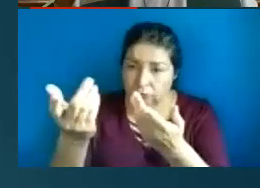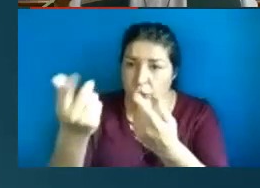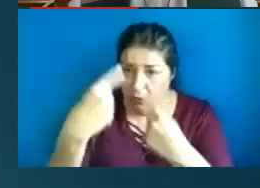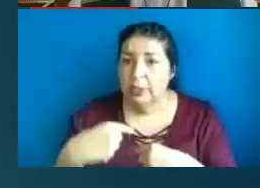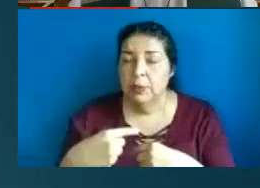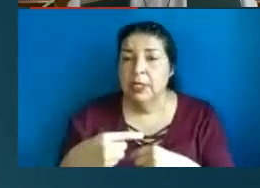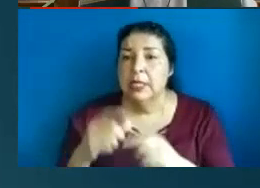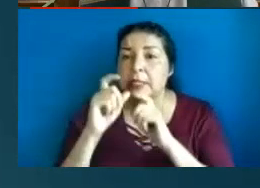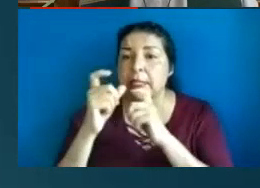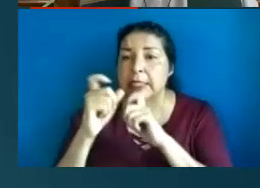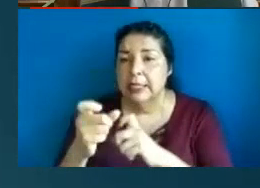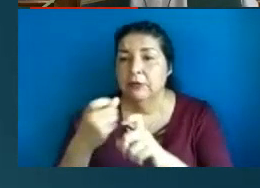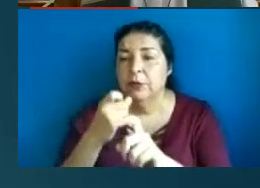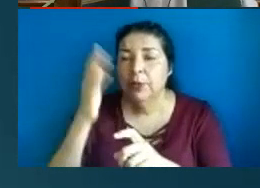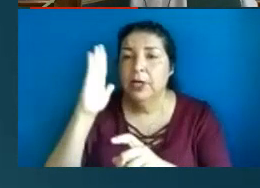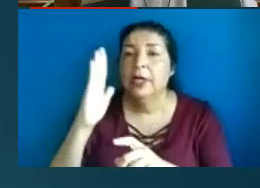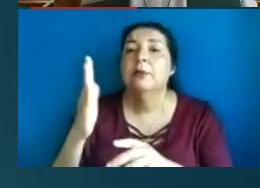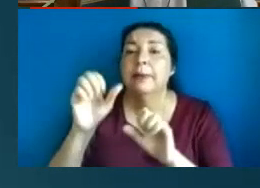He bless our worship time together.